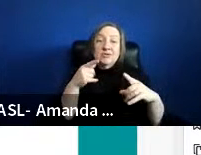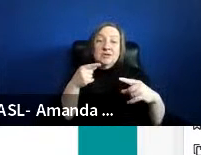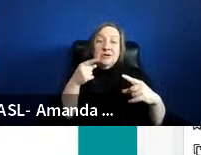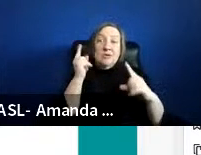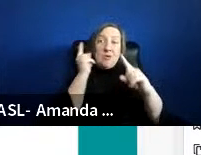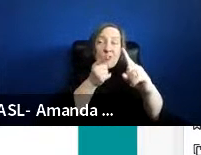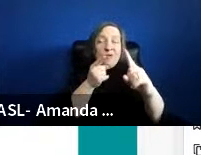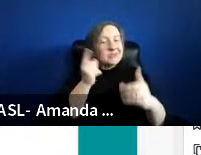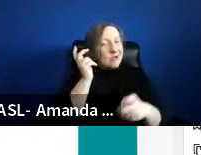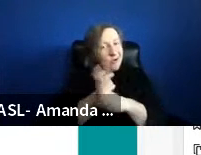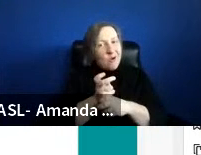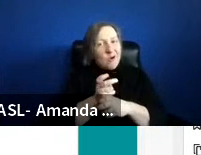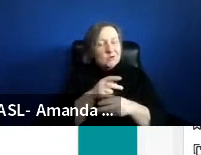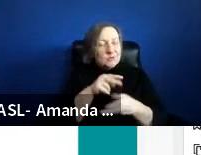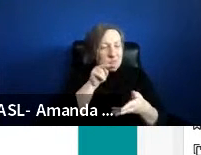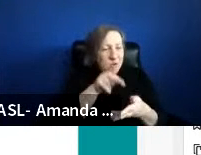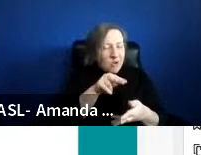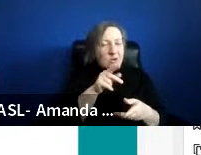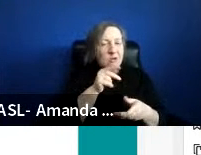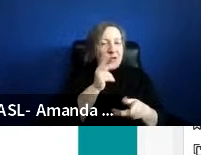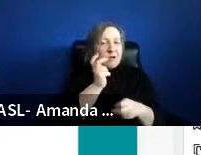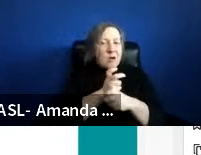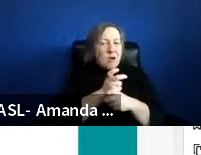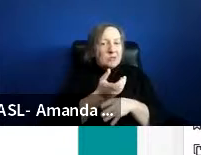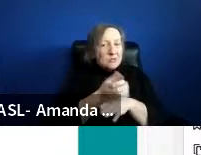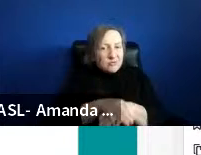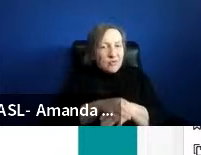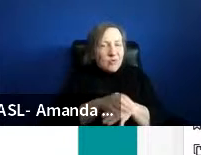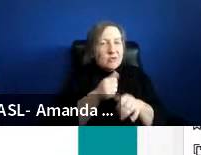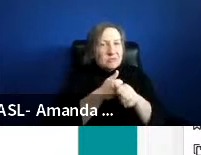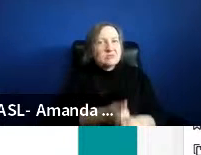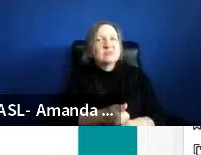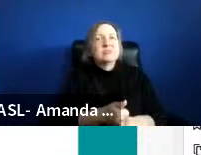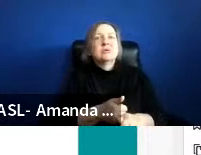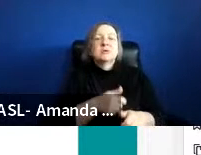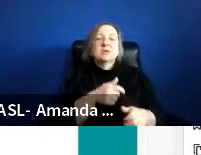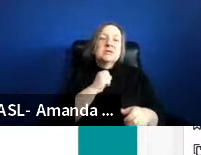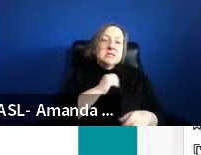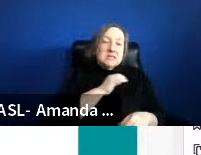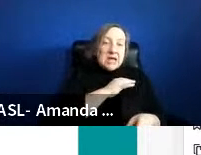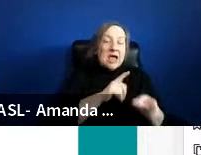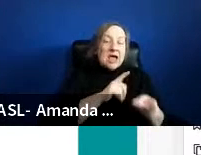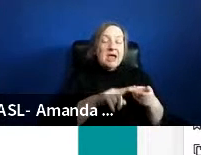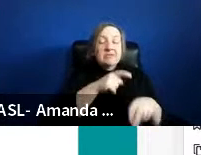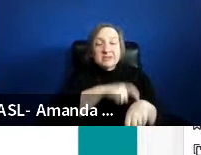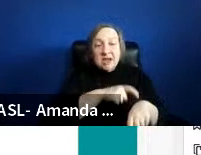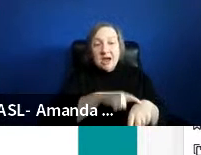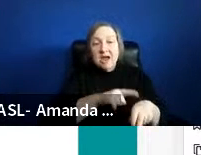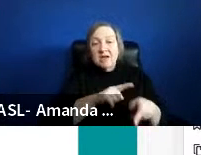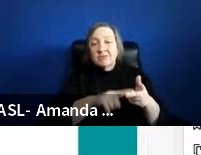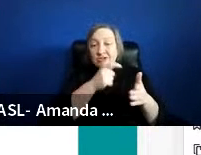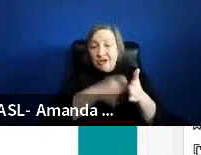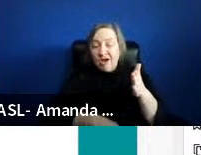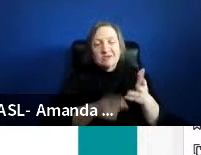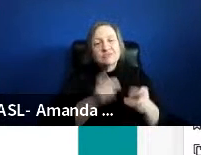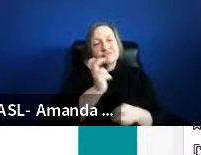them. Agencies reported that staff, time, and cost could be barriers to implementing and upholding goals. Next